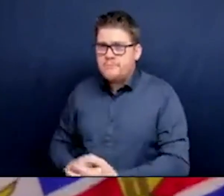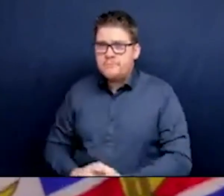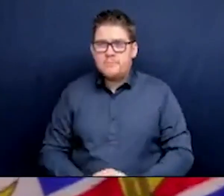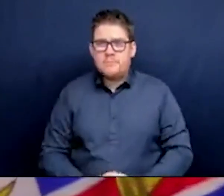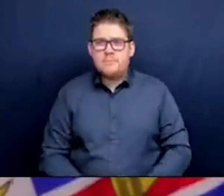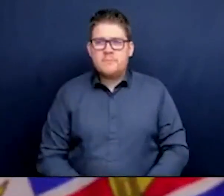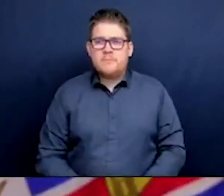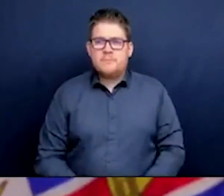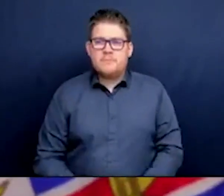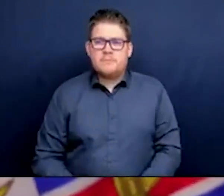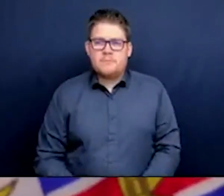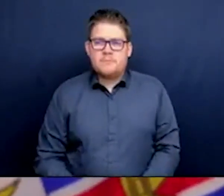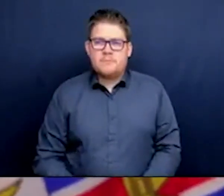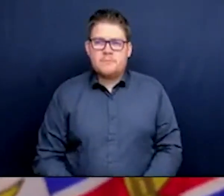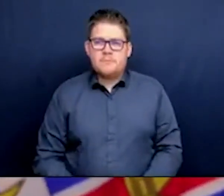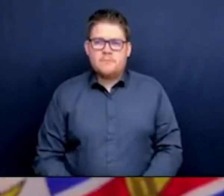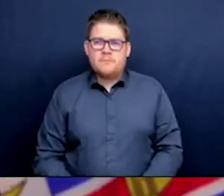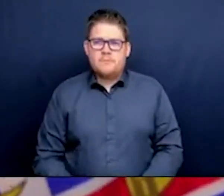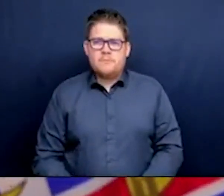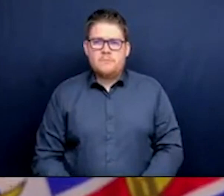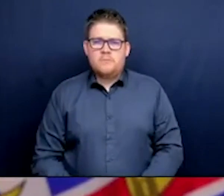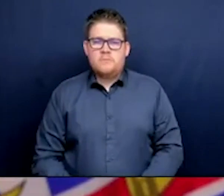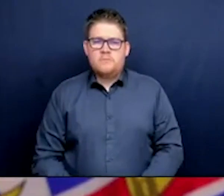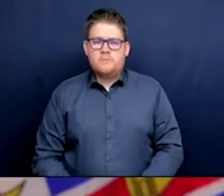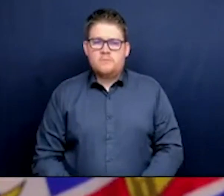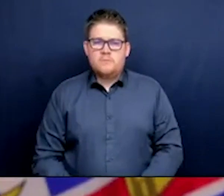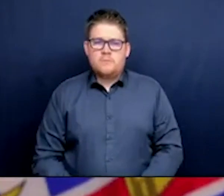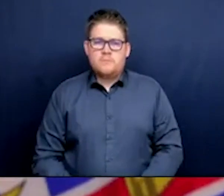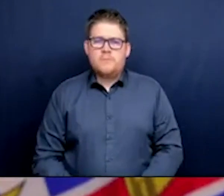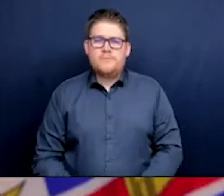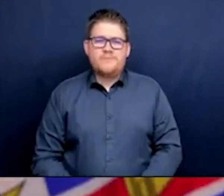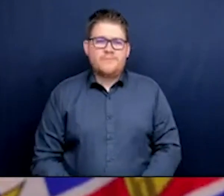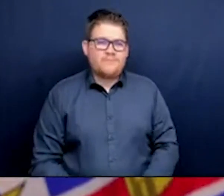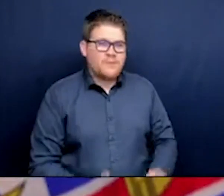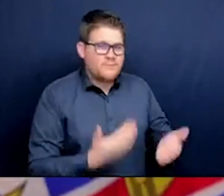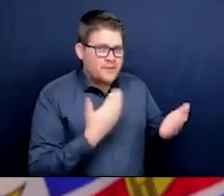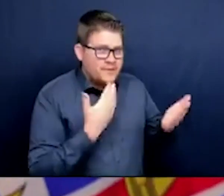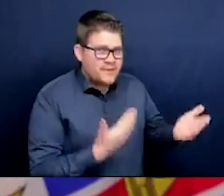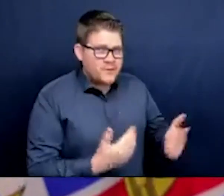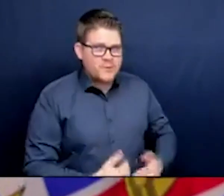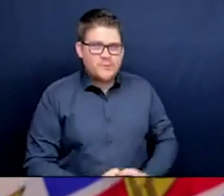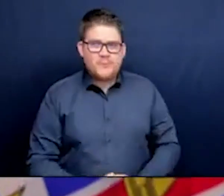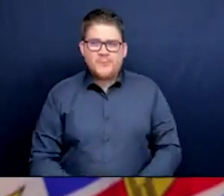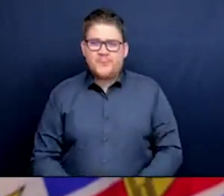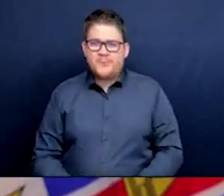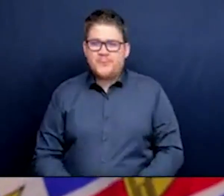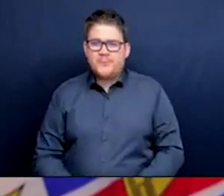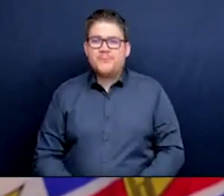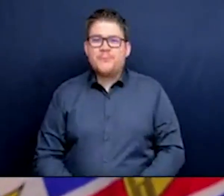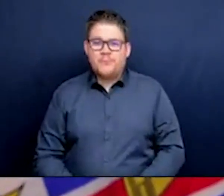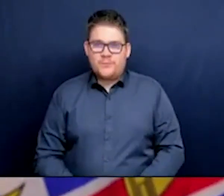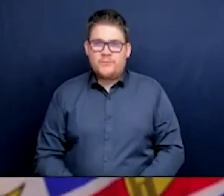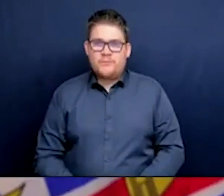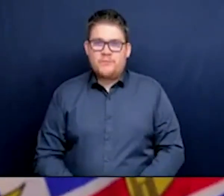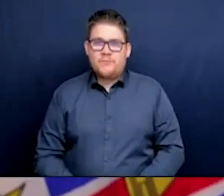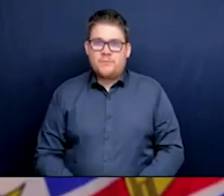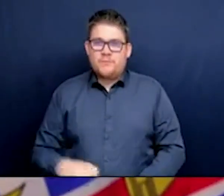Thank you very much. It's been a while. And thank you. As you know, we've been on a long journey around